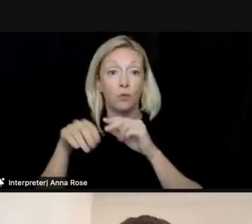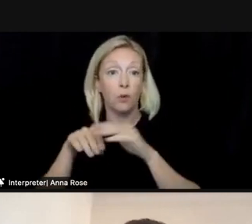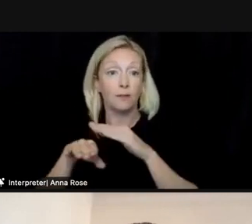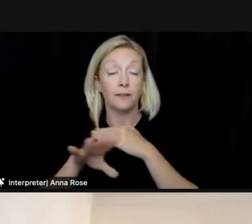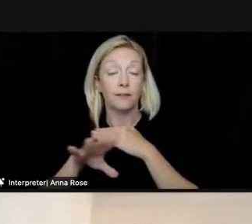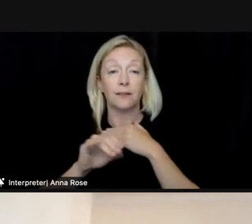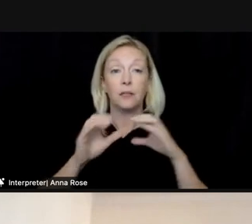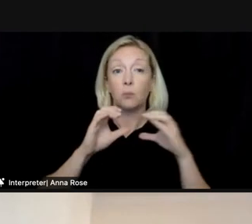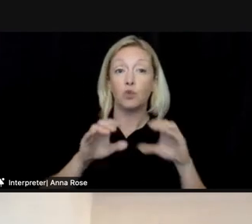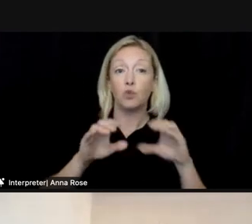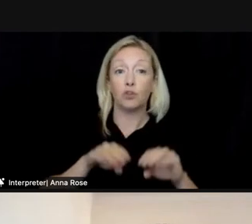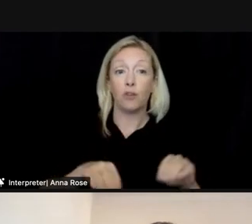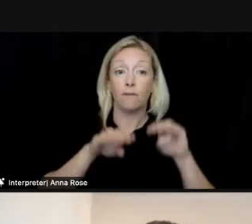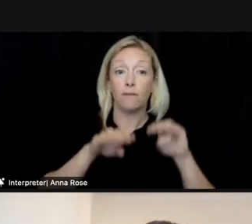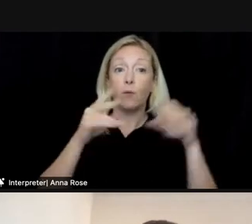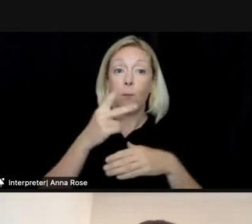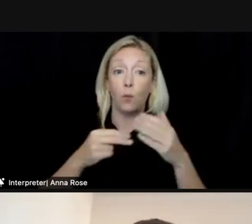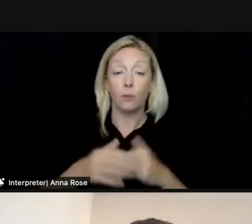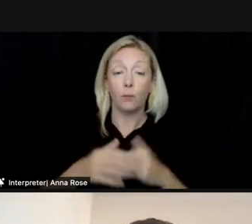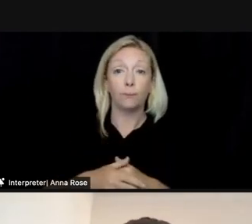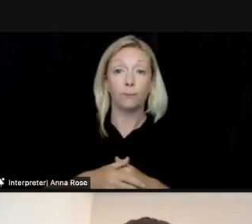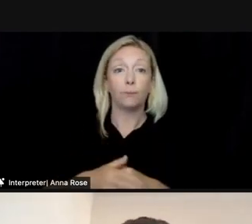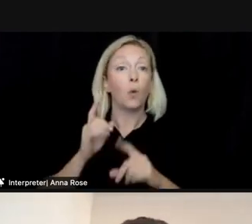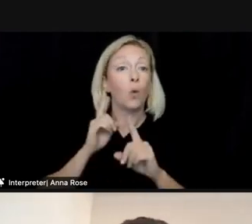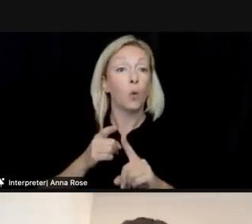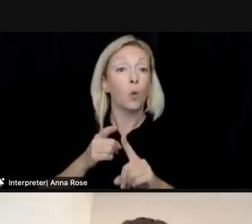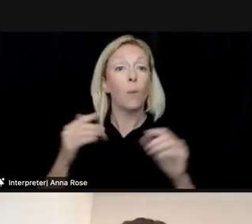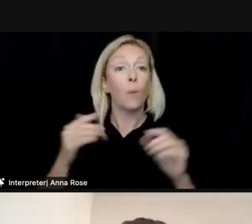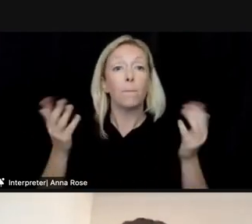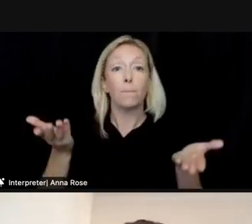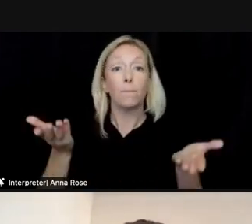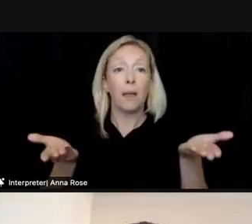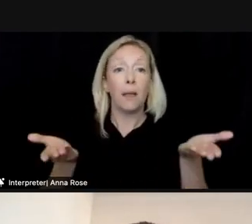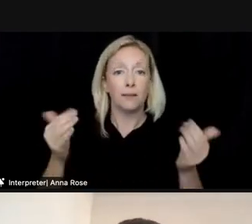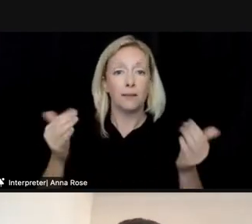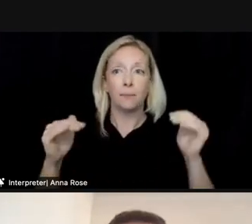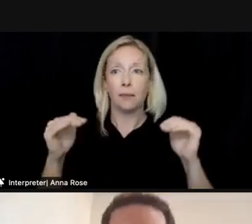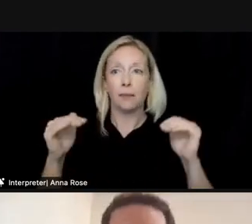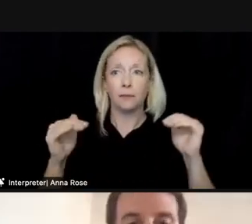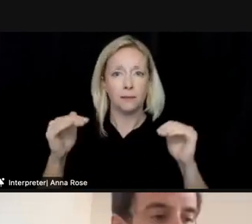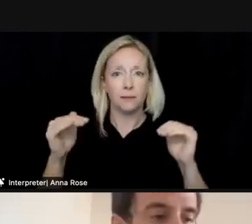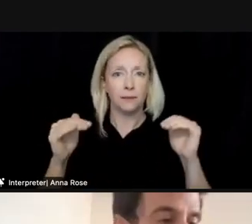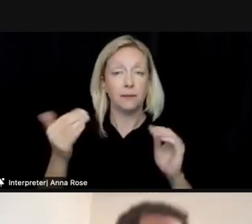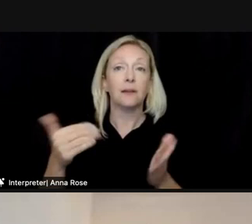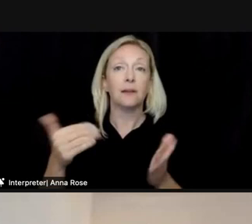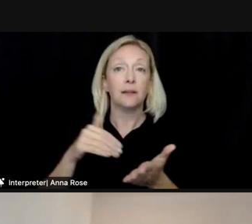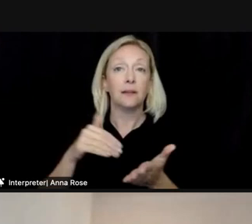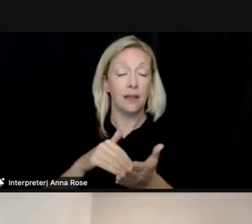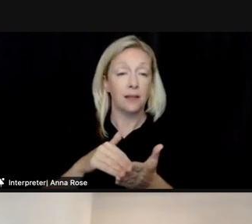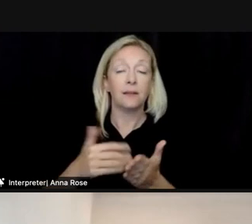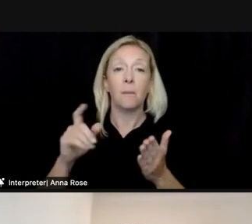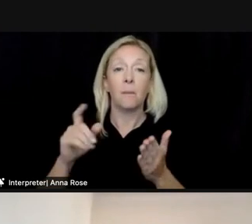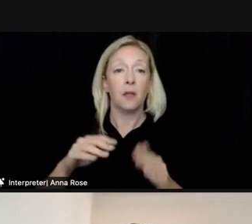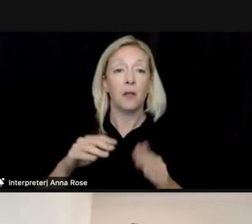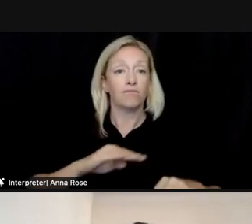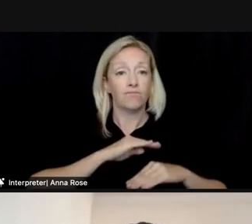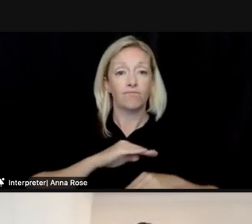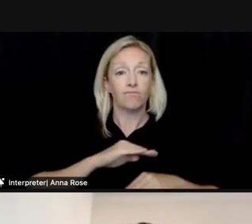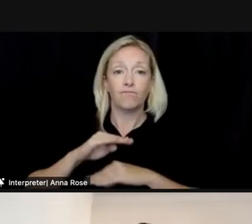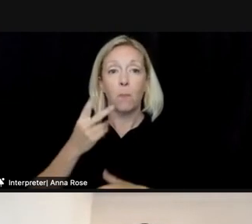So our goal is to create a balanced communication plan. What does that look like? Something that, again, like we said, matches the child's